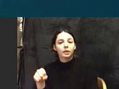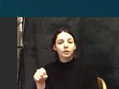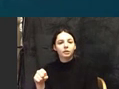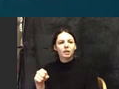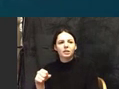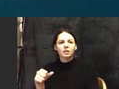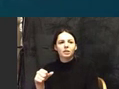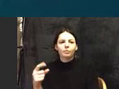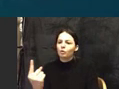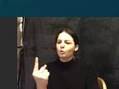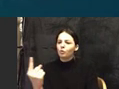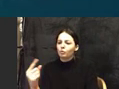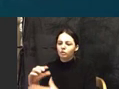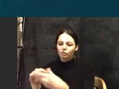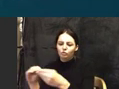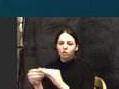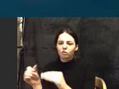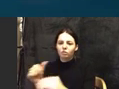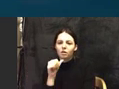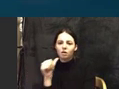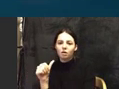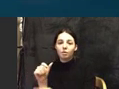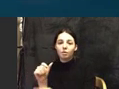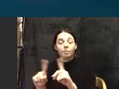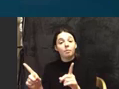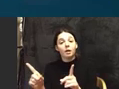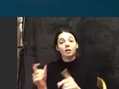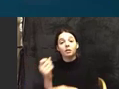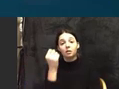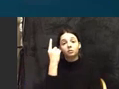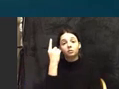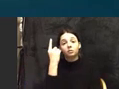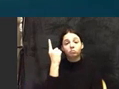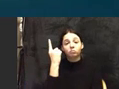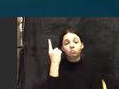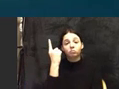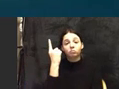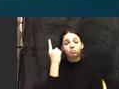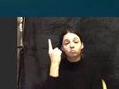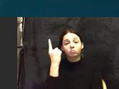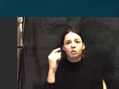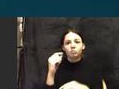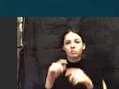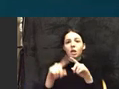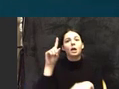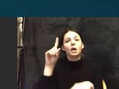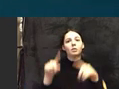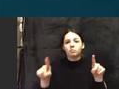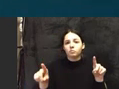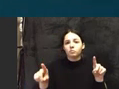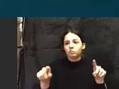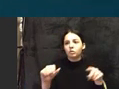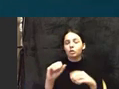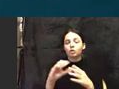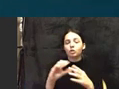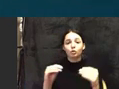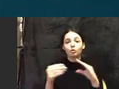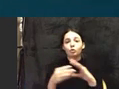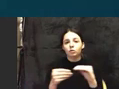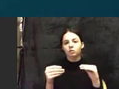a story or several stories of Syrian refugees brought into a novel format.